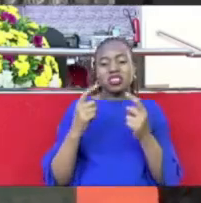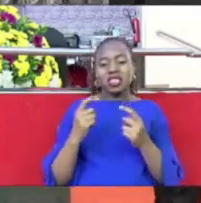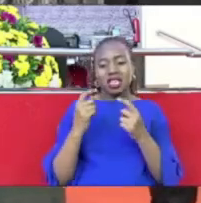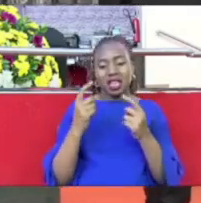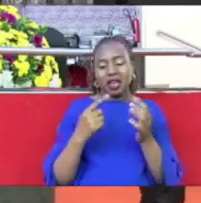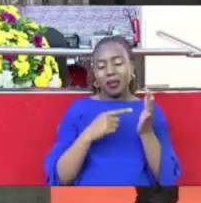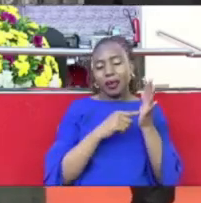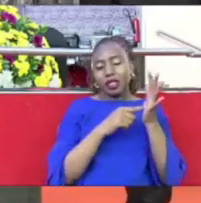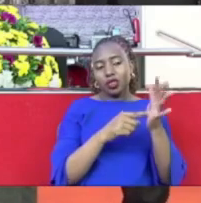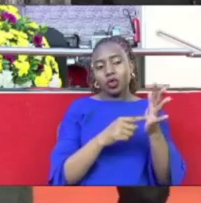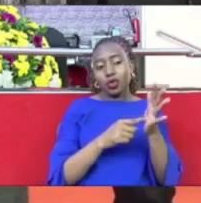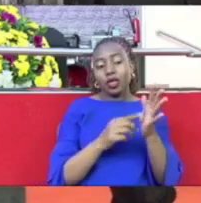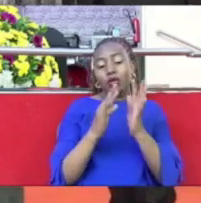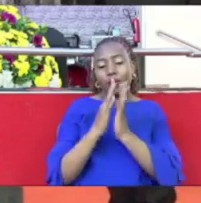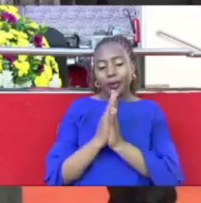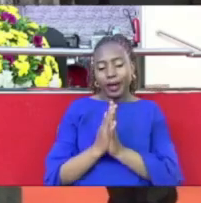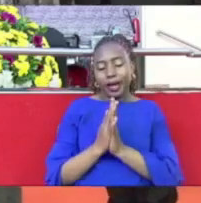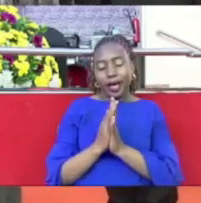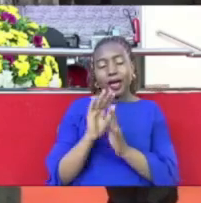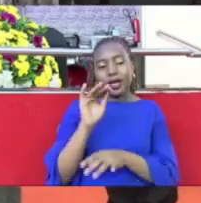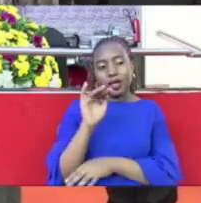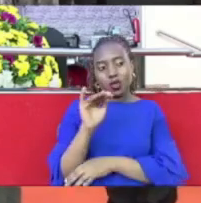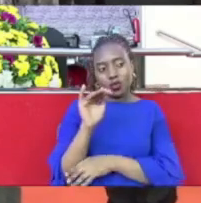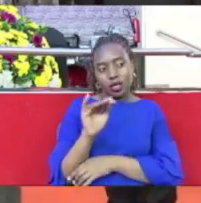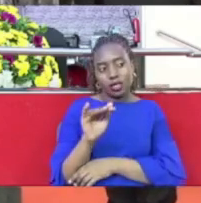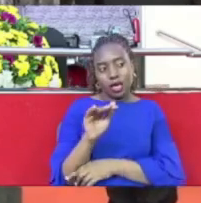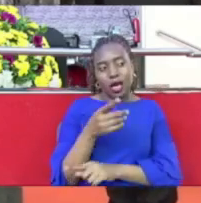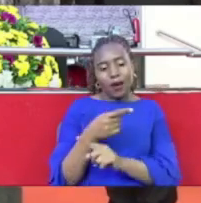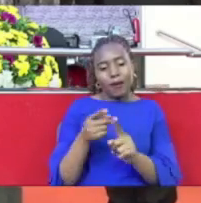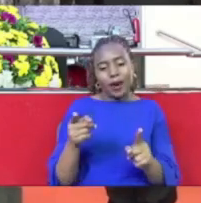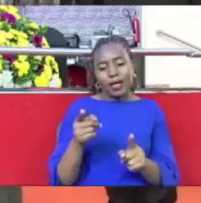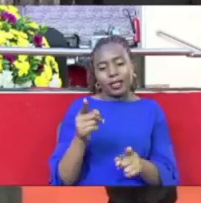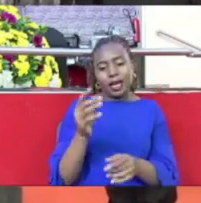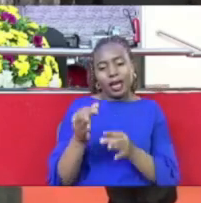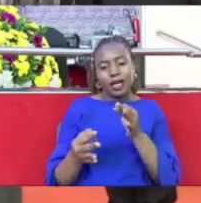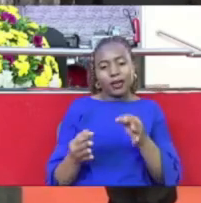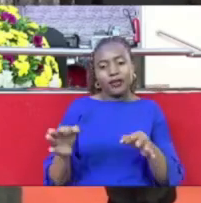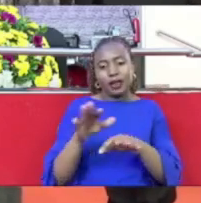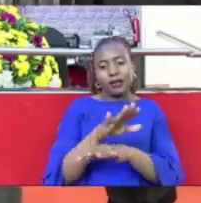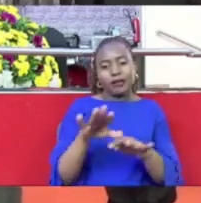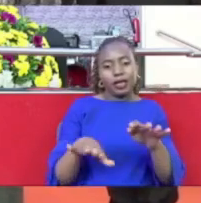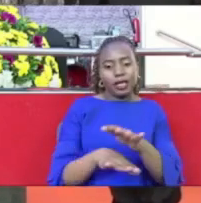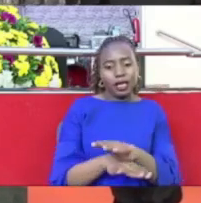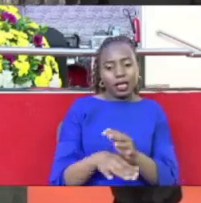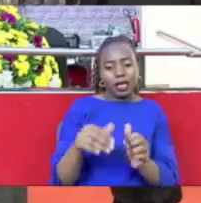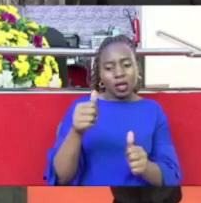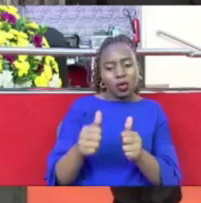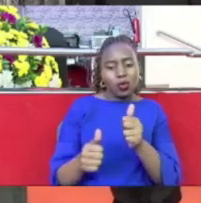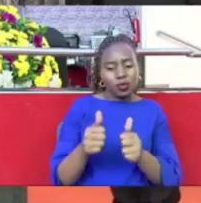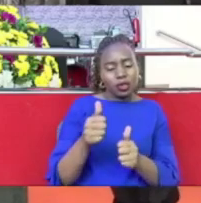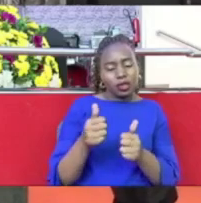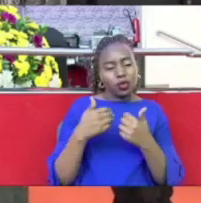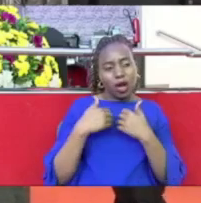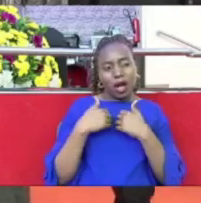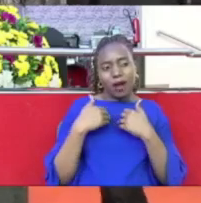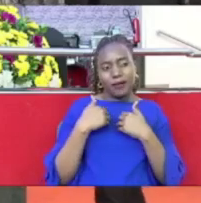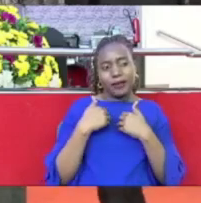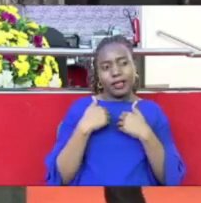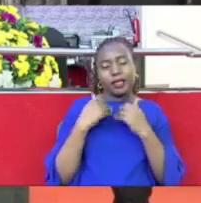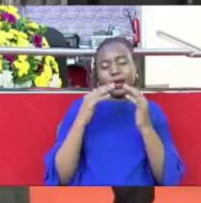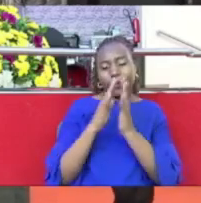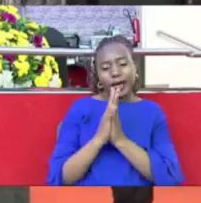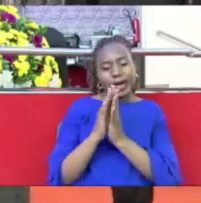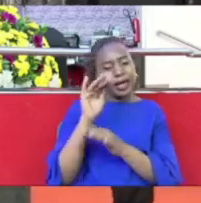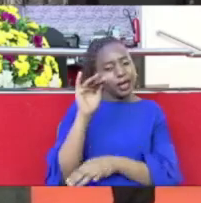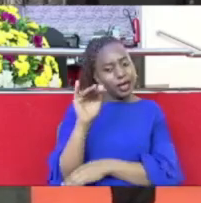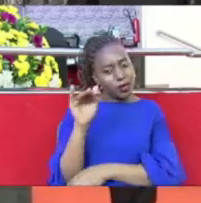kuleta ombi lako. But if everything that comes your way is a prayer request, somebody to pray for you. Lakini ikiwa kila